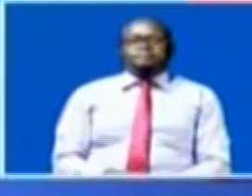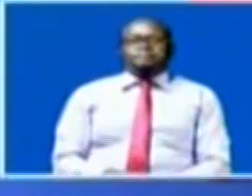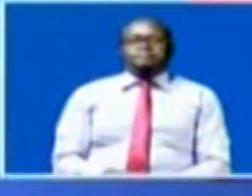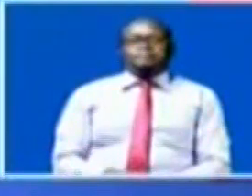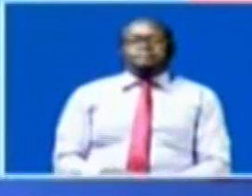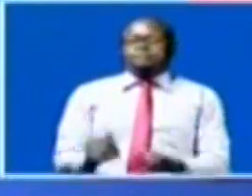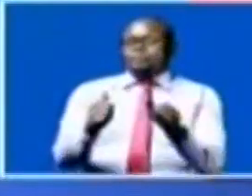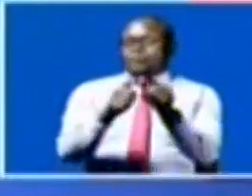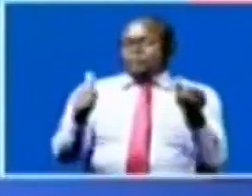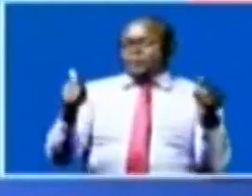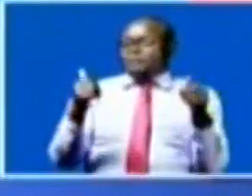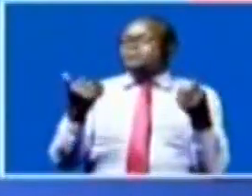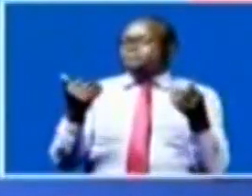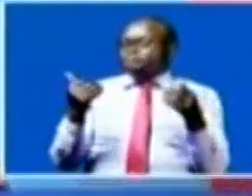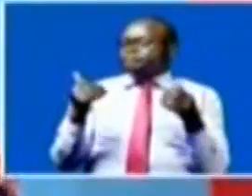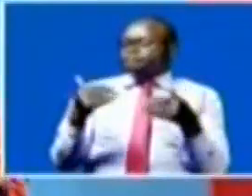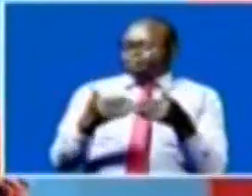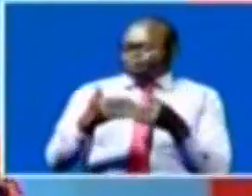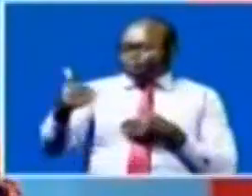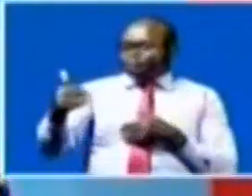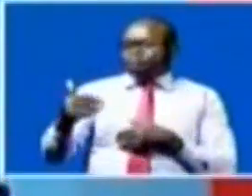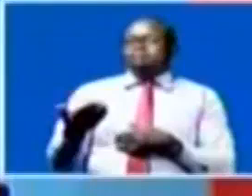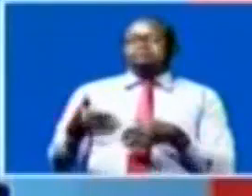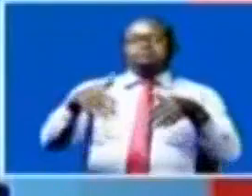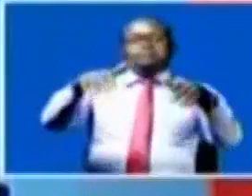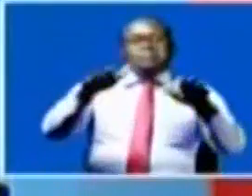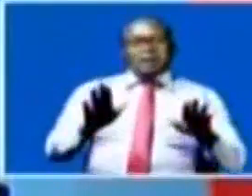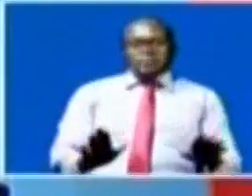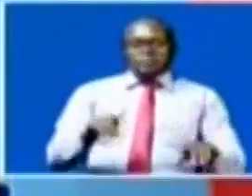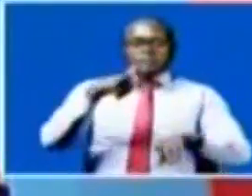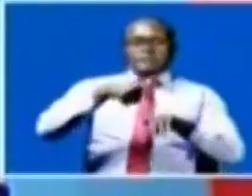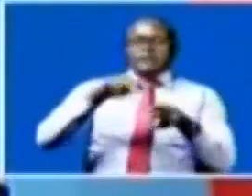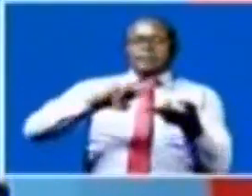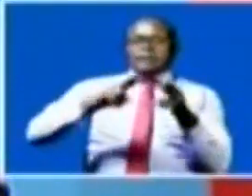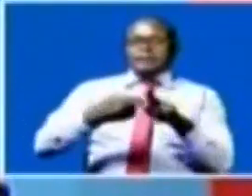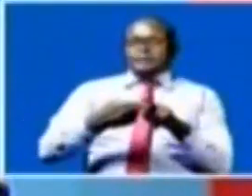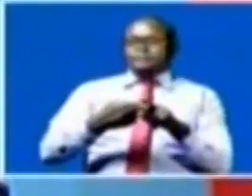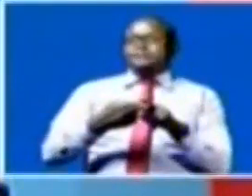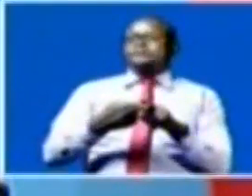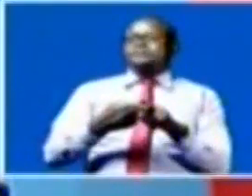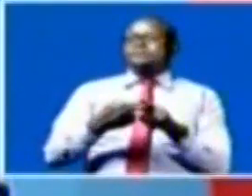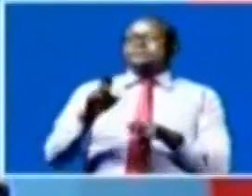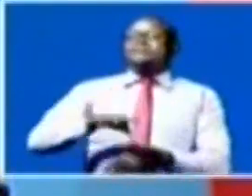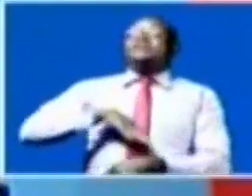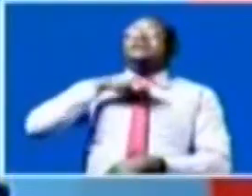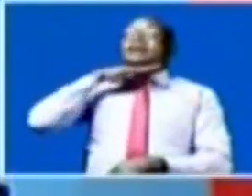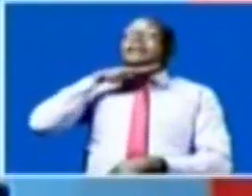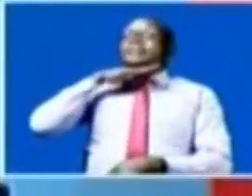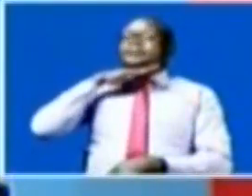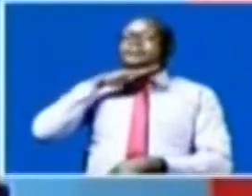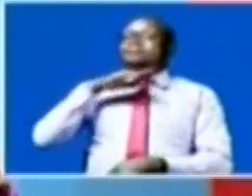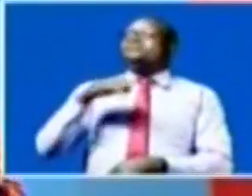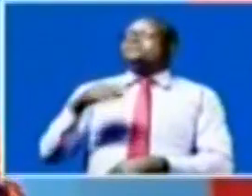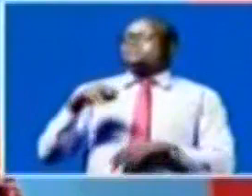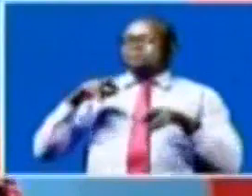Well, and of course, as we look forward to that story, it was an emotional send-off as relatives and friends of the late Sarova Hotel's chairman, Mohinder